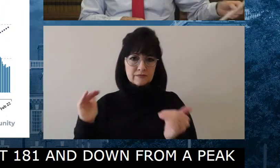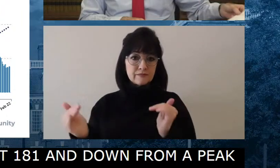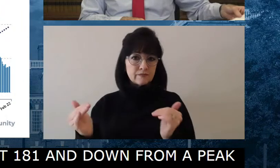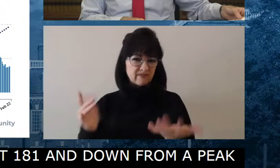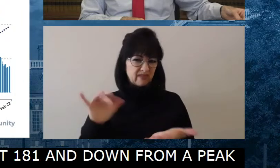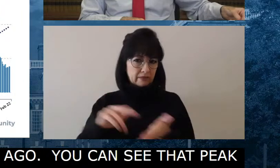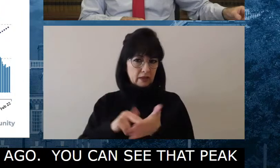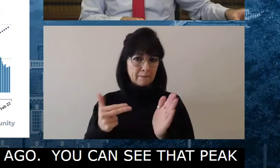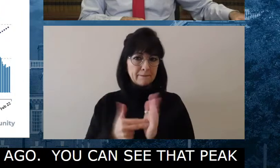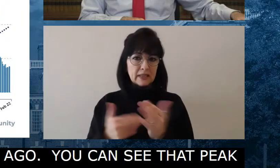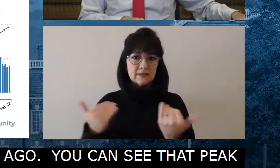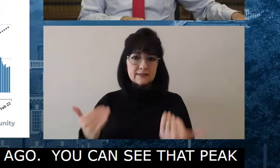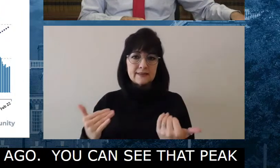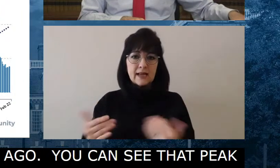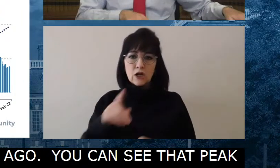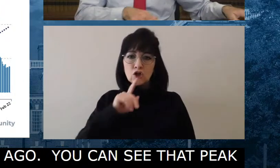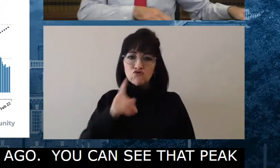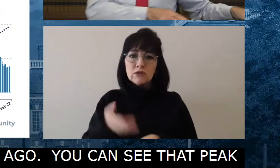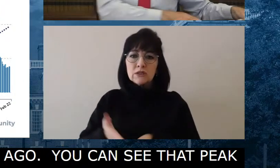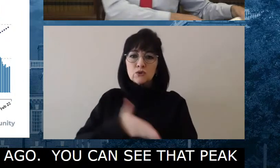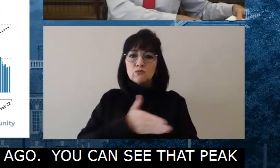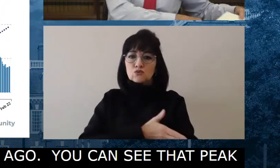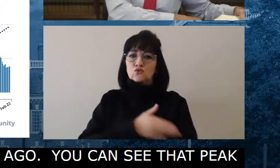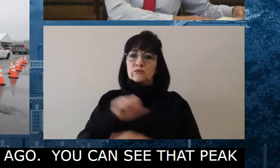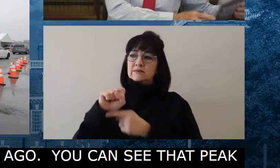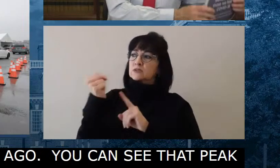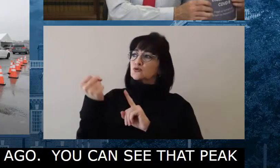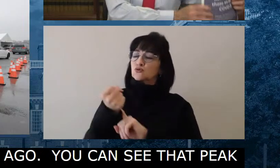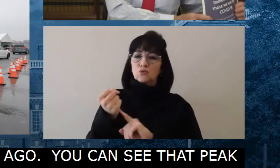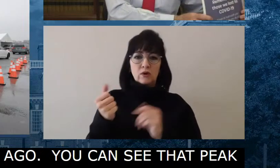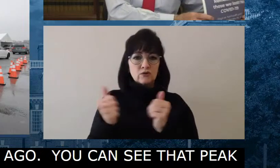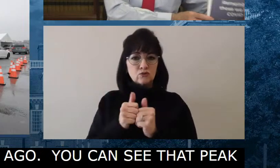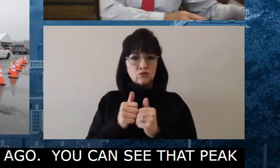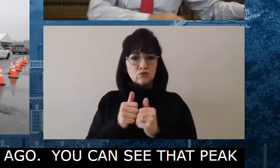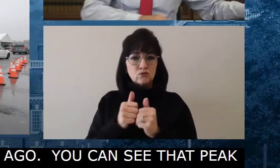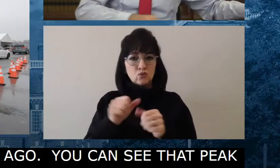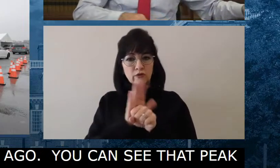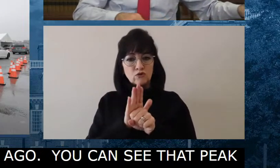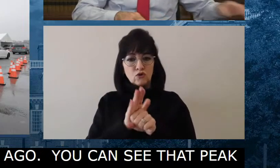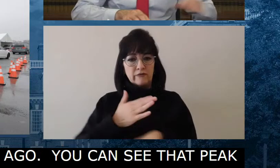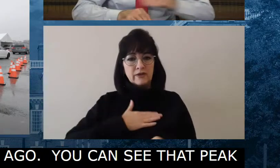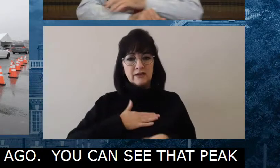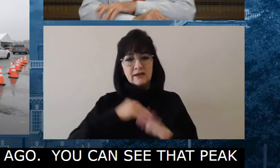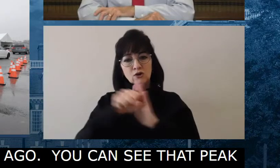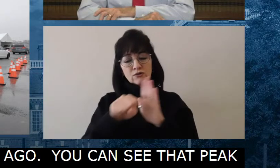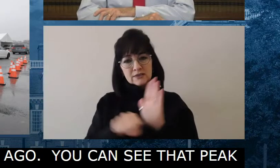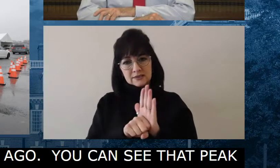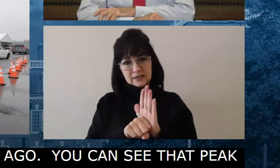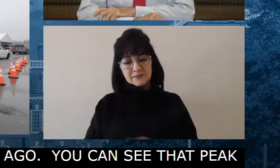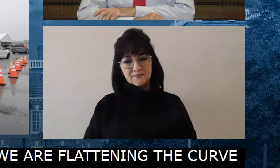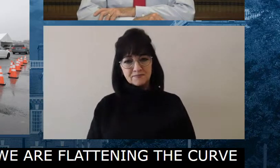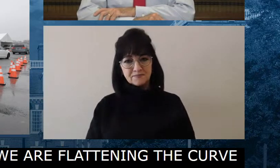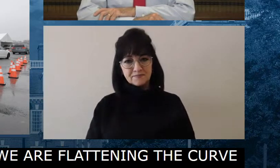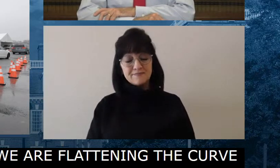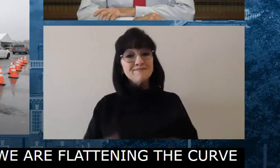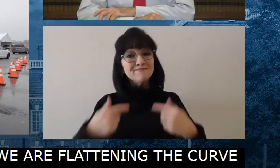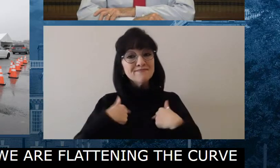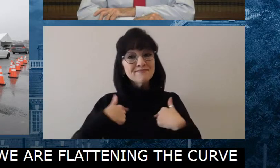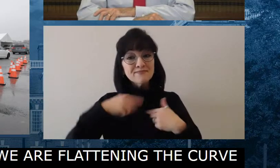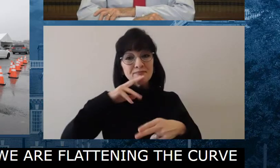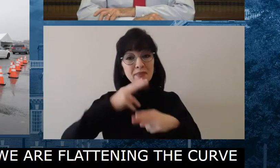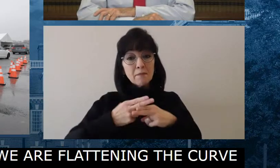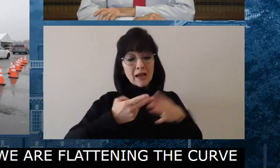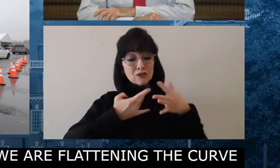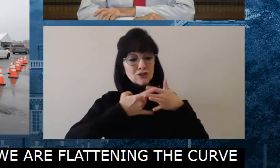each of the data points. I mentioned at the top our partnership with FEMA. This is a